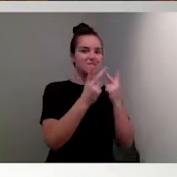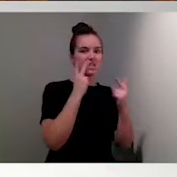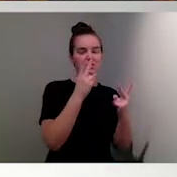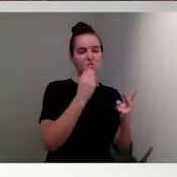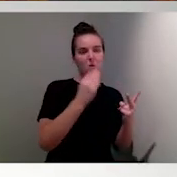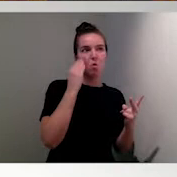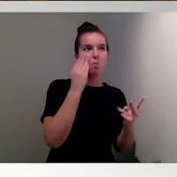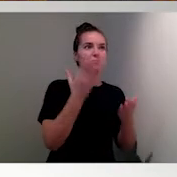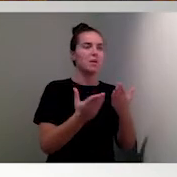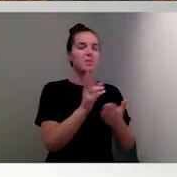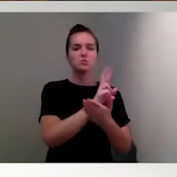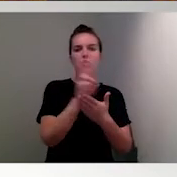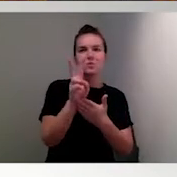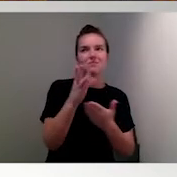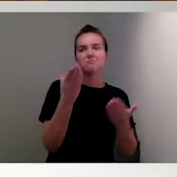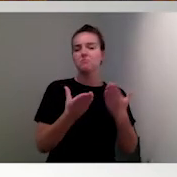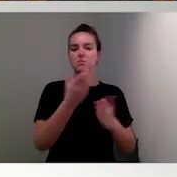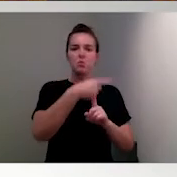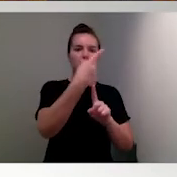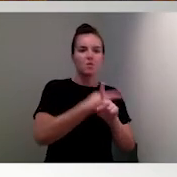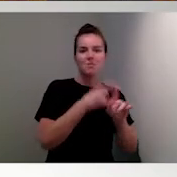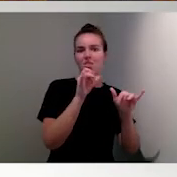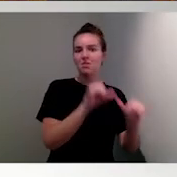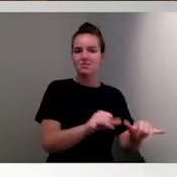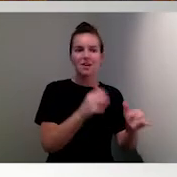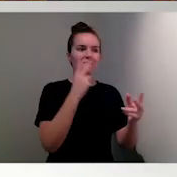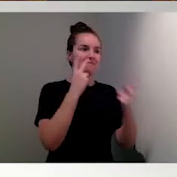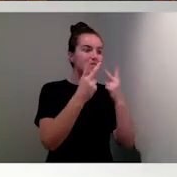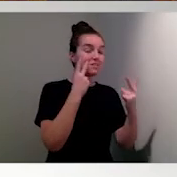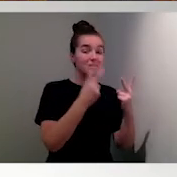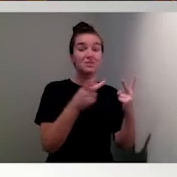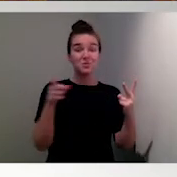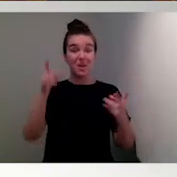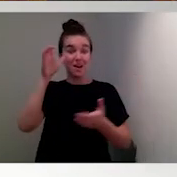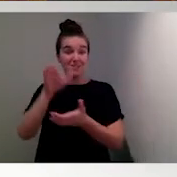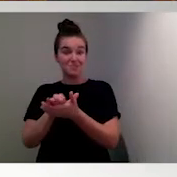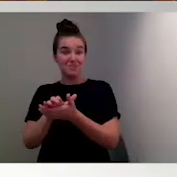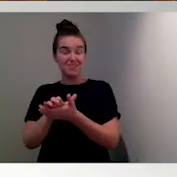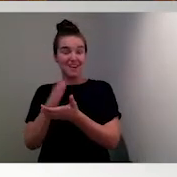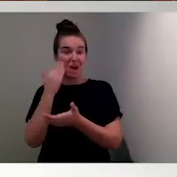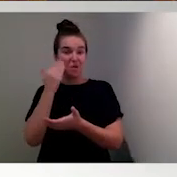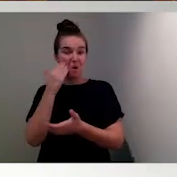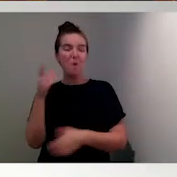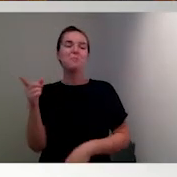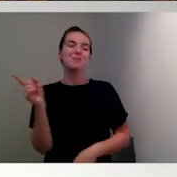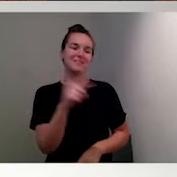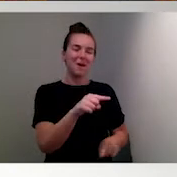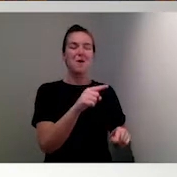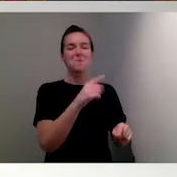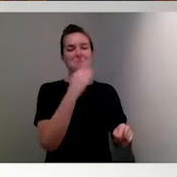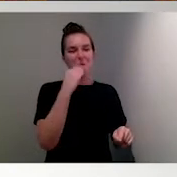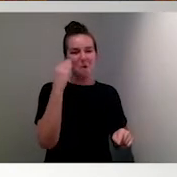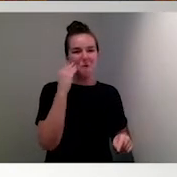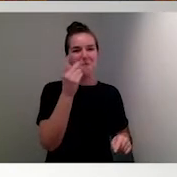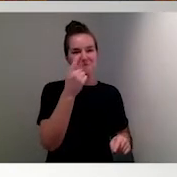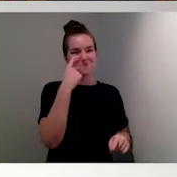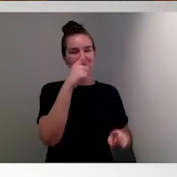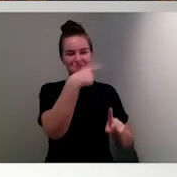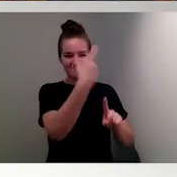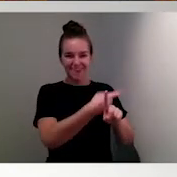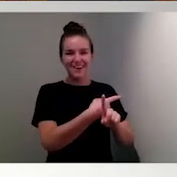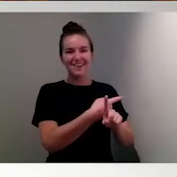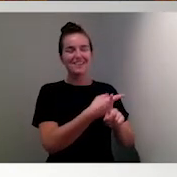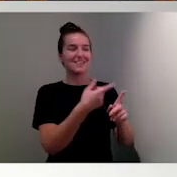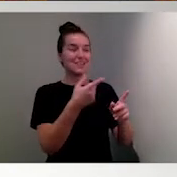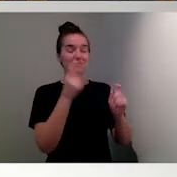it's 2 weeks, sometimes it's a month. And so he is home right now on that R&R, and they got to have a surprise vacation,